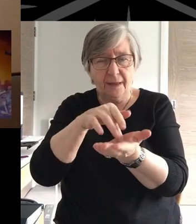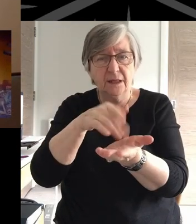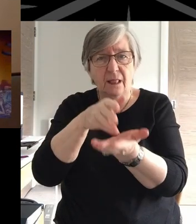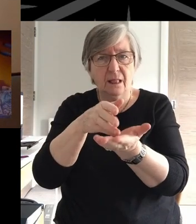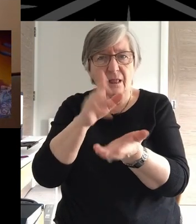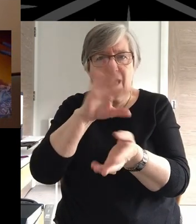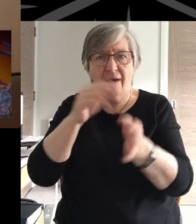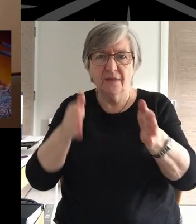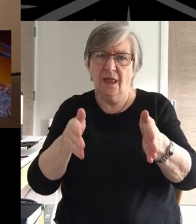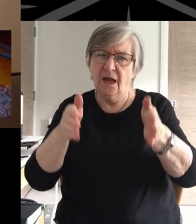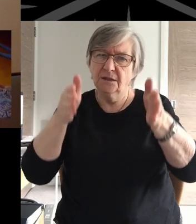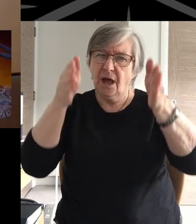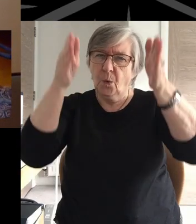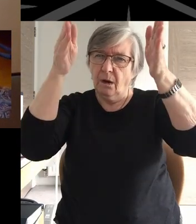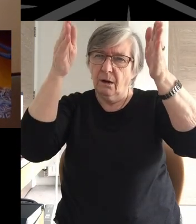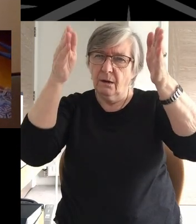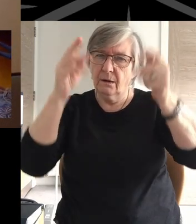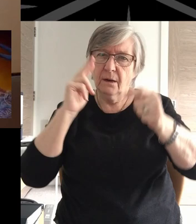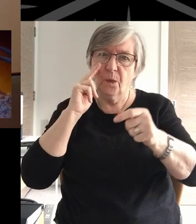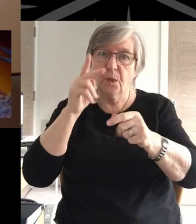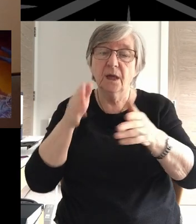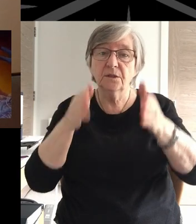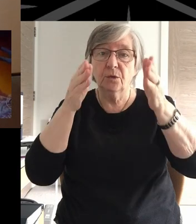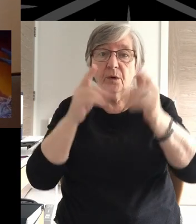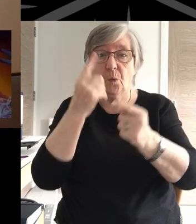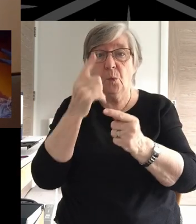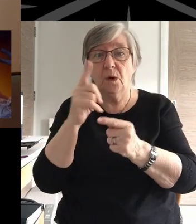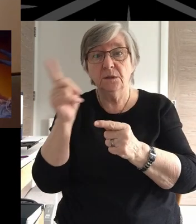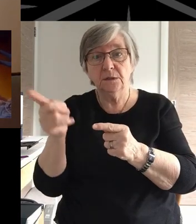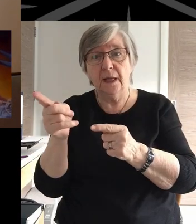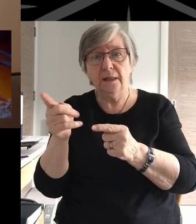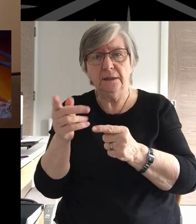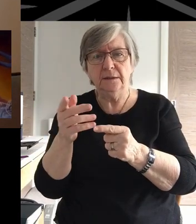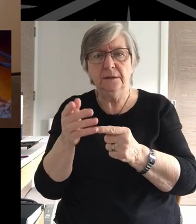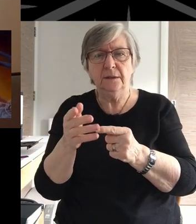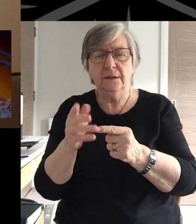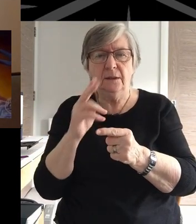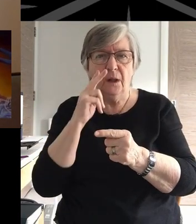middle. And on one side, it looks very,